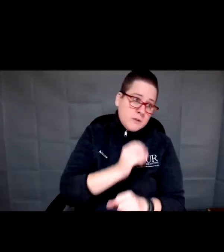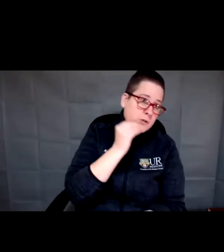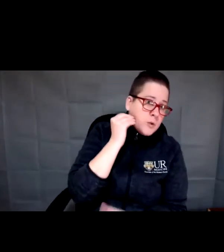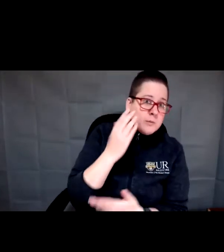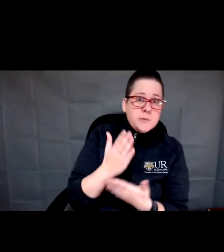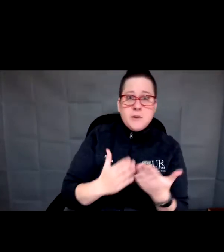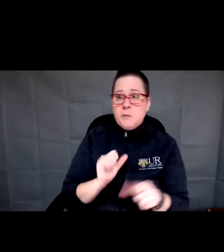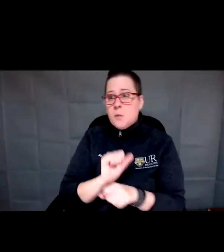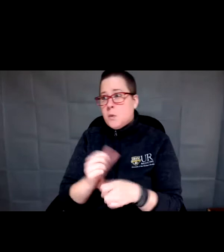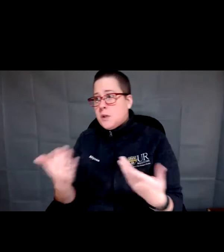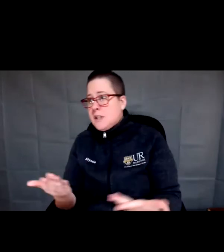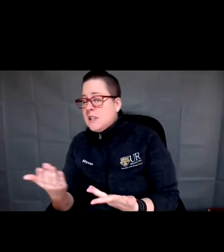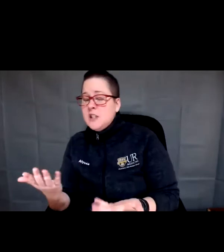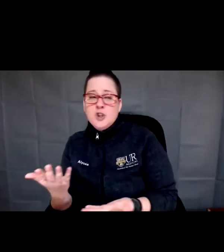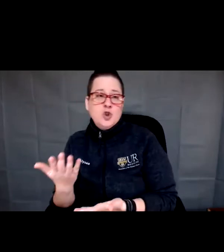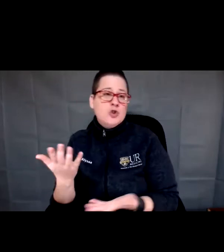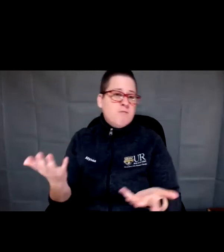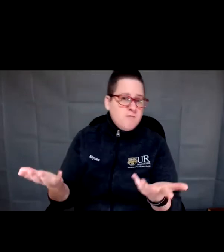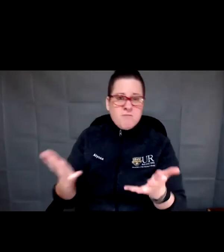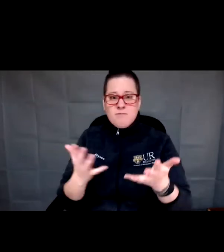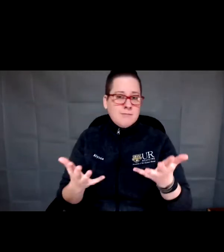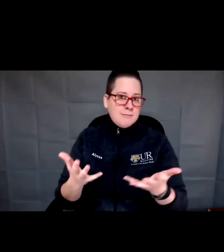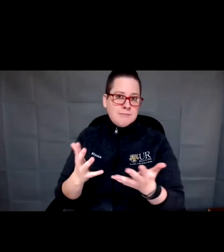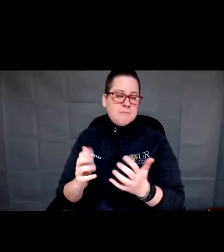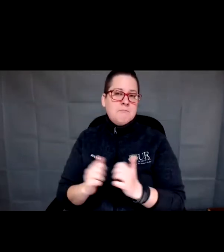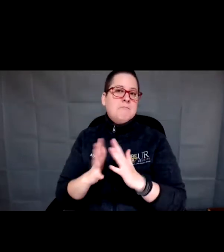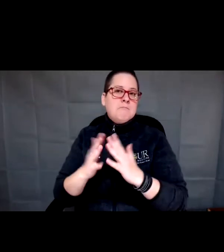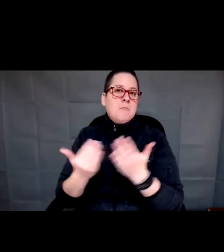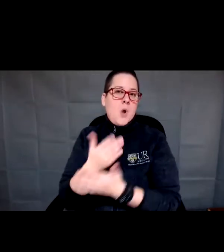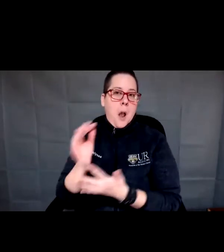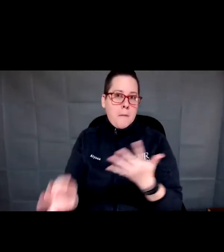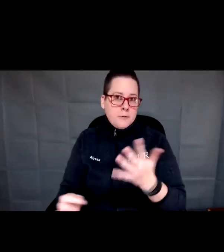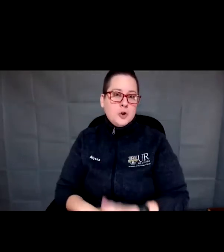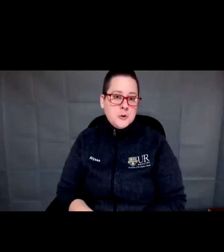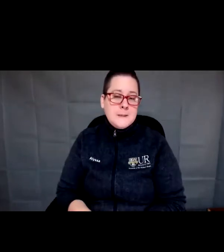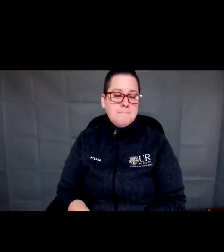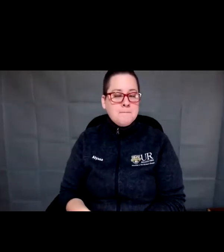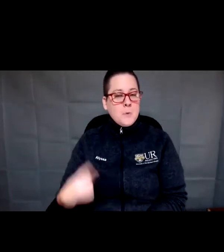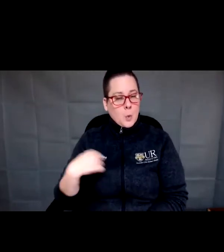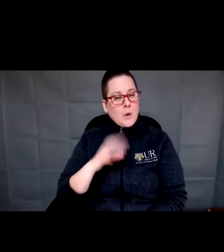as well. So certainly something that we will consider.